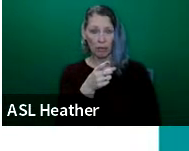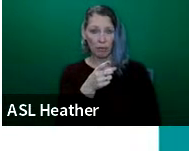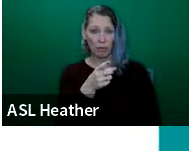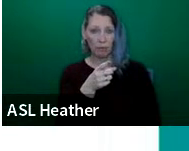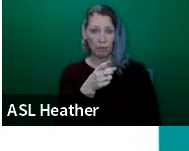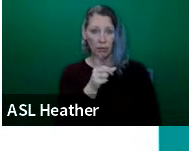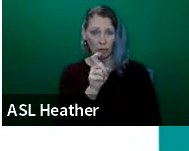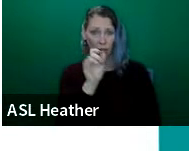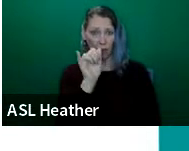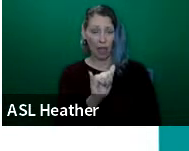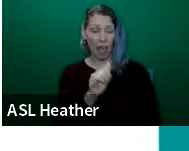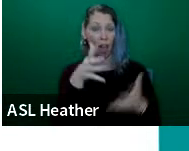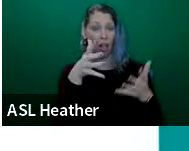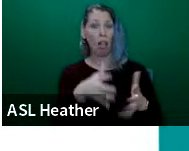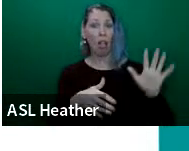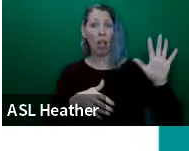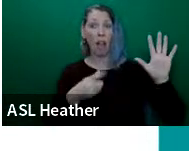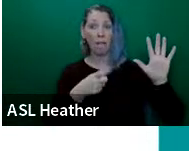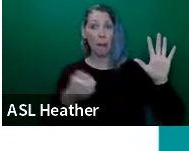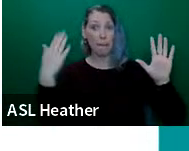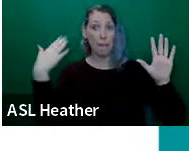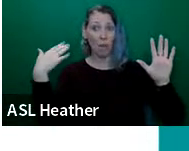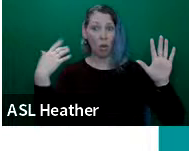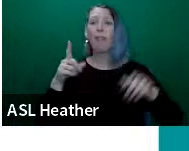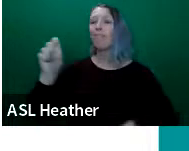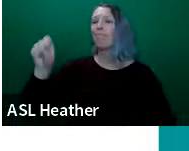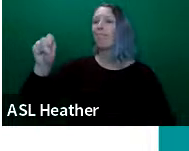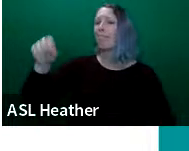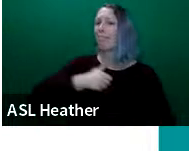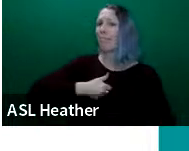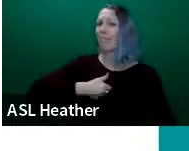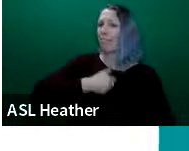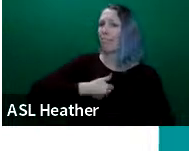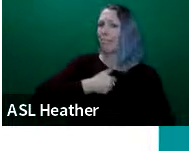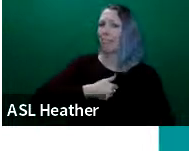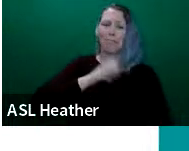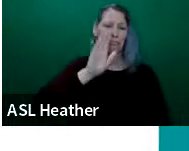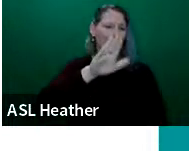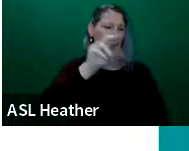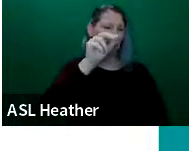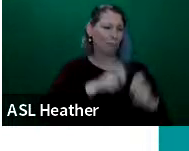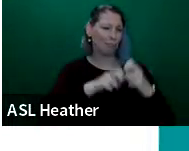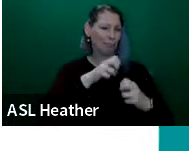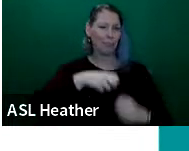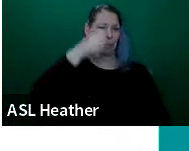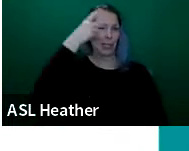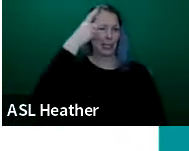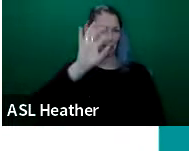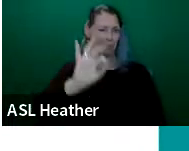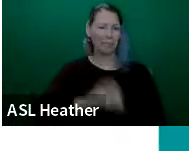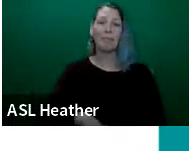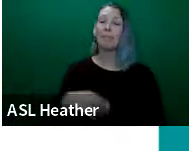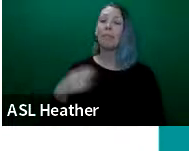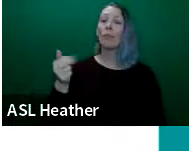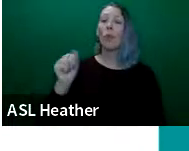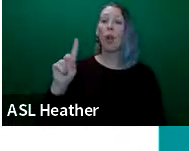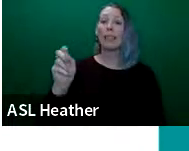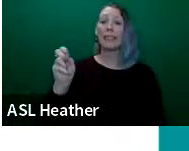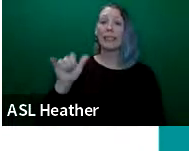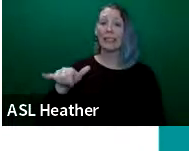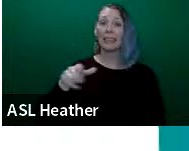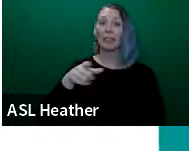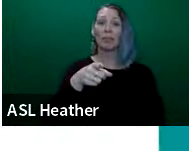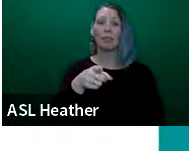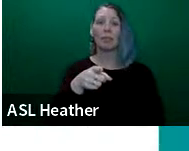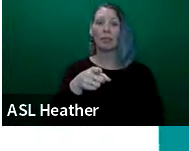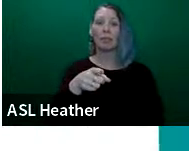Is that leftover from before? Yes, it is. Apologies. No worries. I understand you're in transit. Commissioner Hardesty. I just